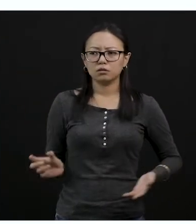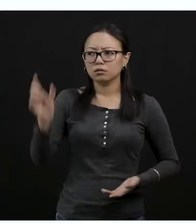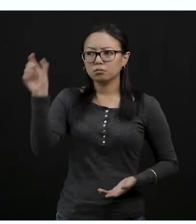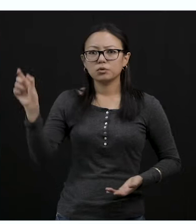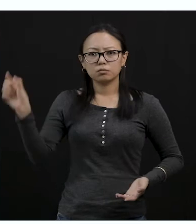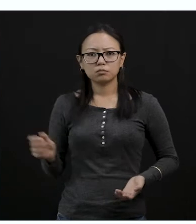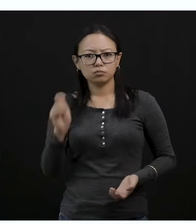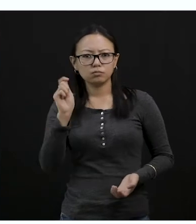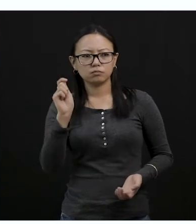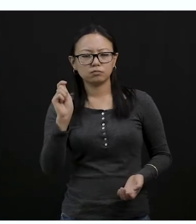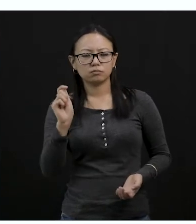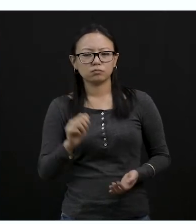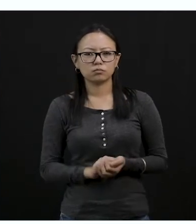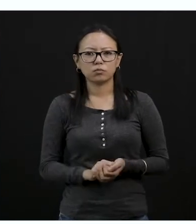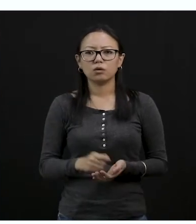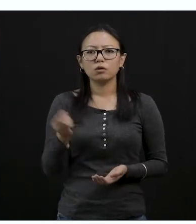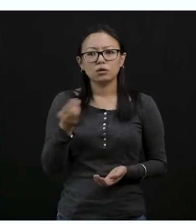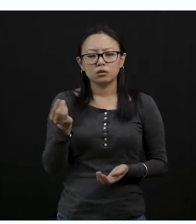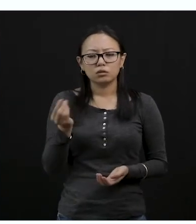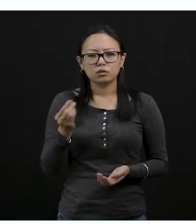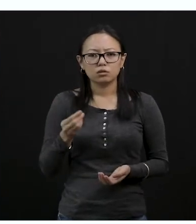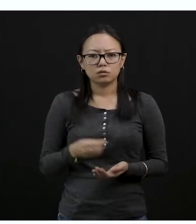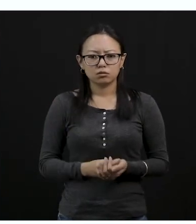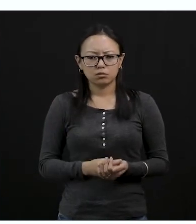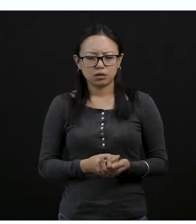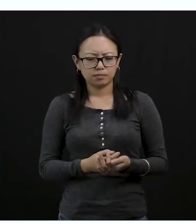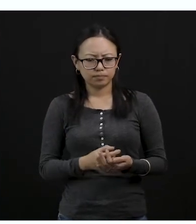then some of them they separate it according